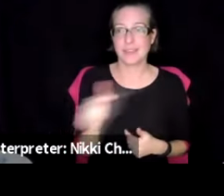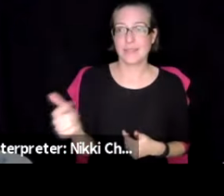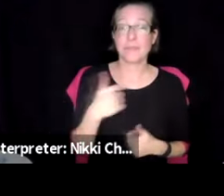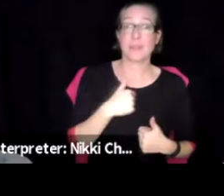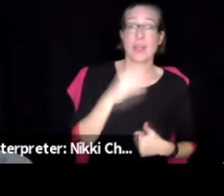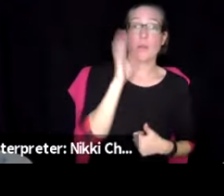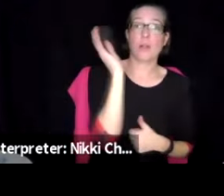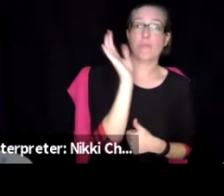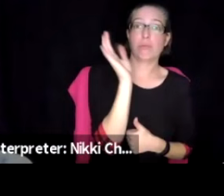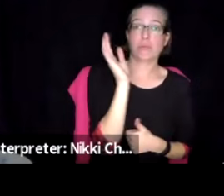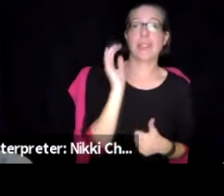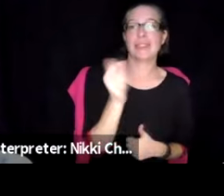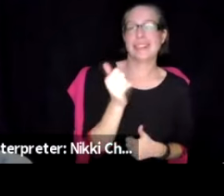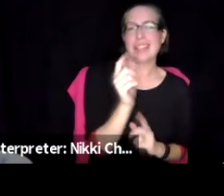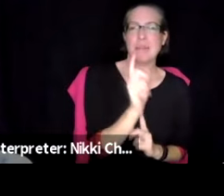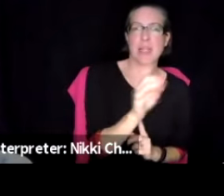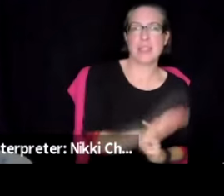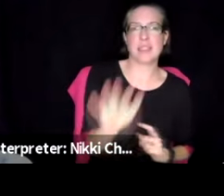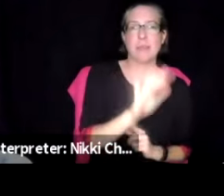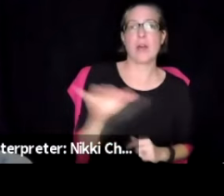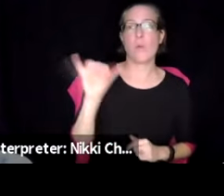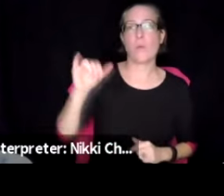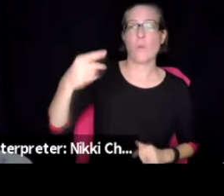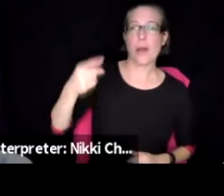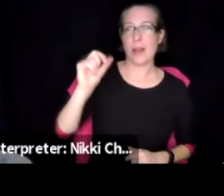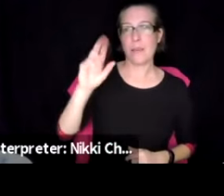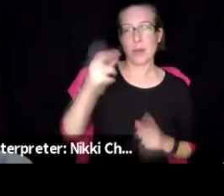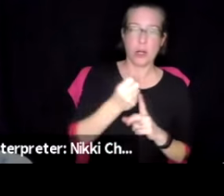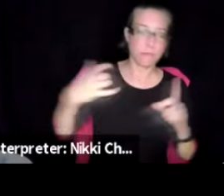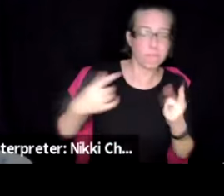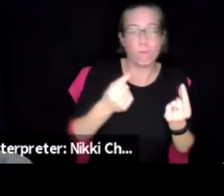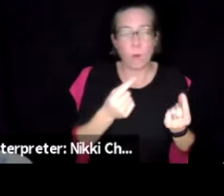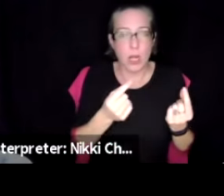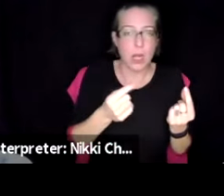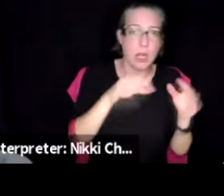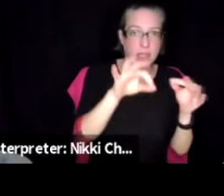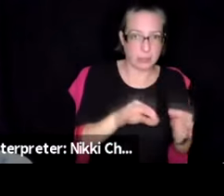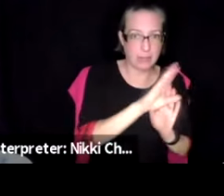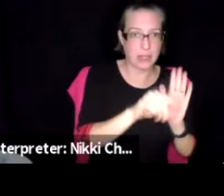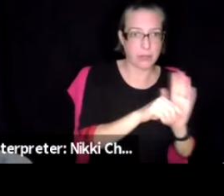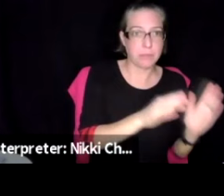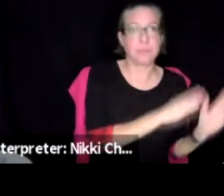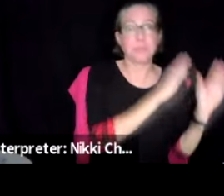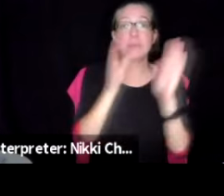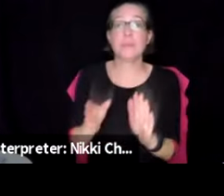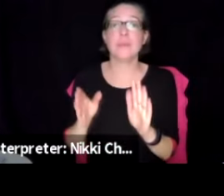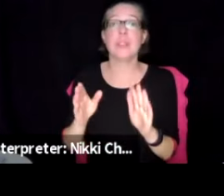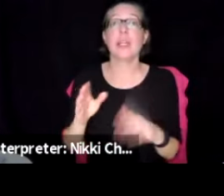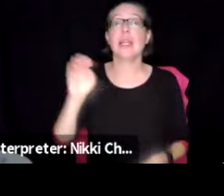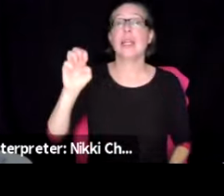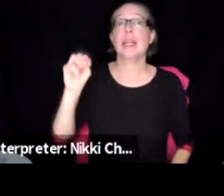minutes about what YPAR is and about Emory and Rise's Youth Engagement Initiative, where SASH